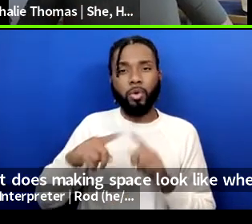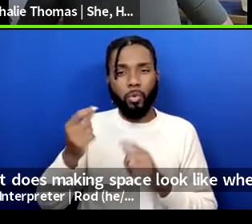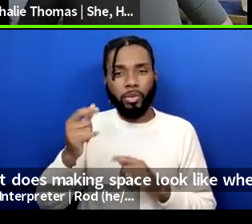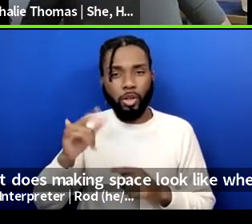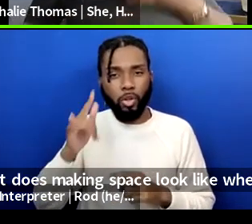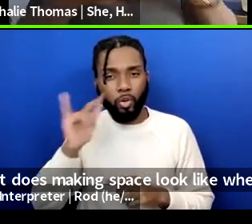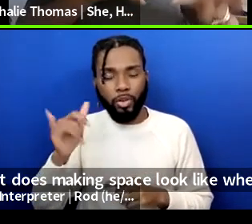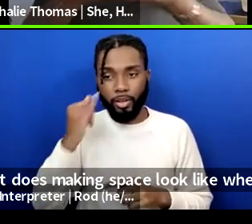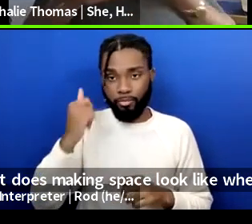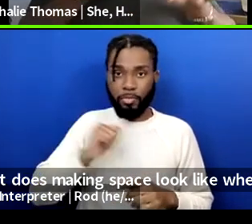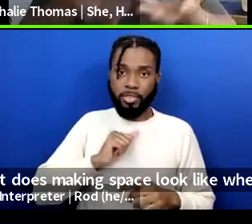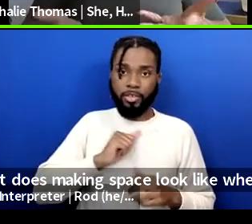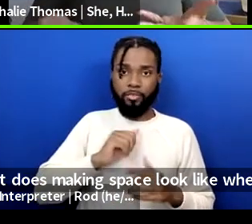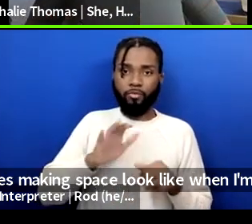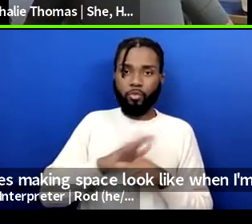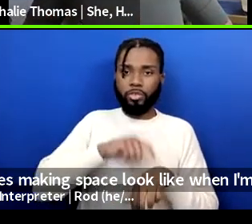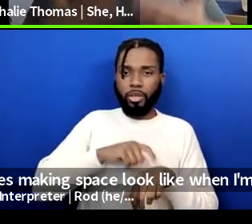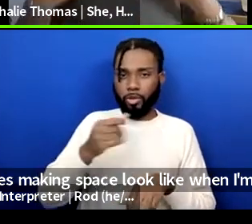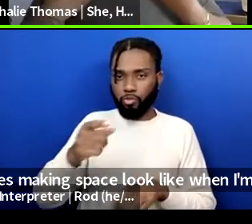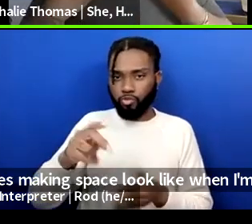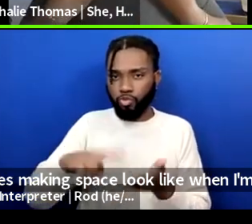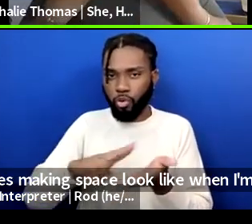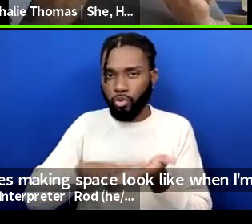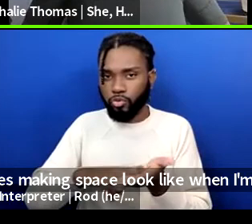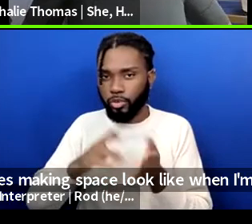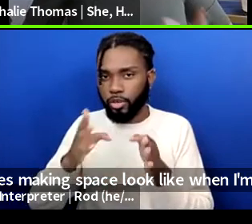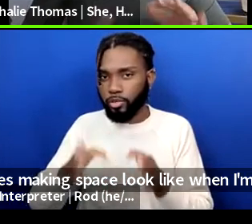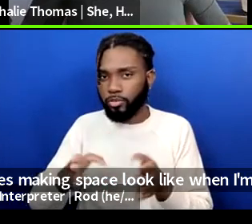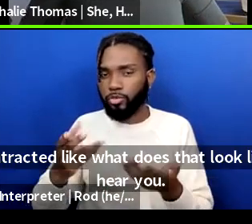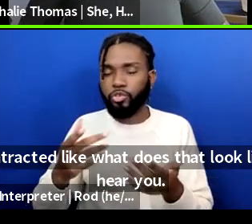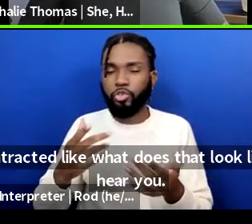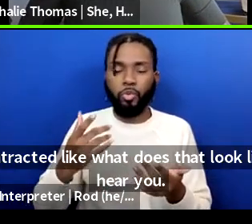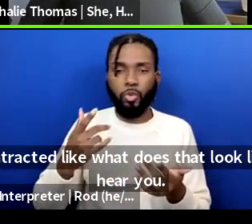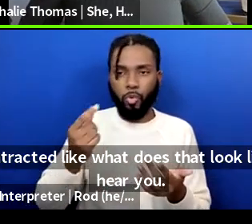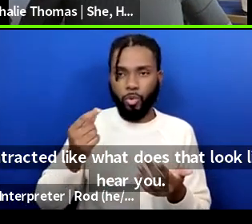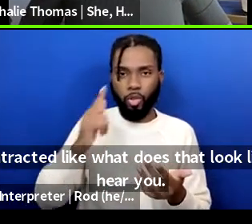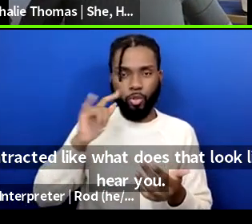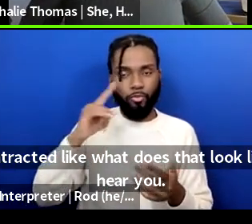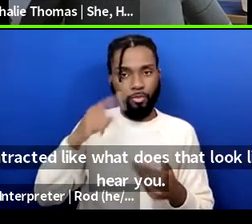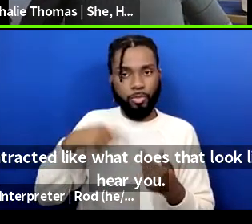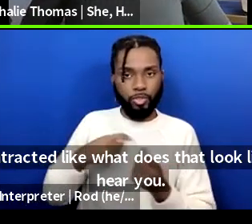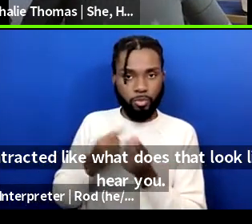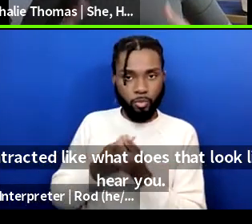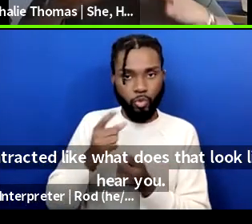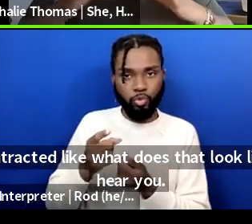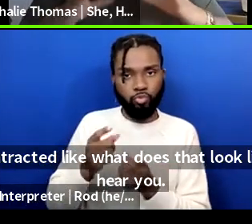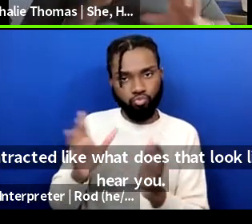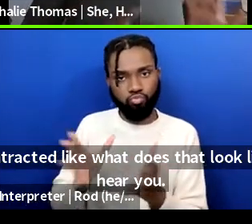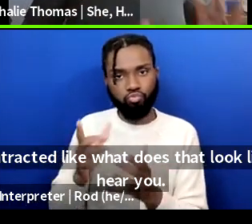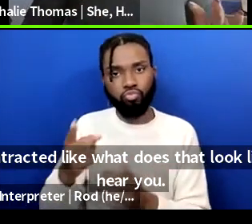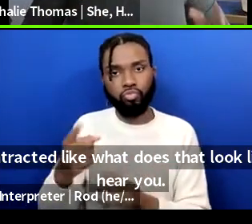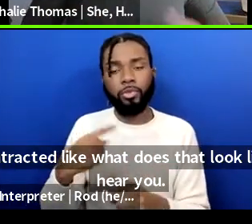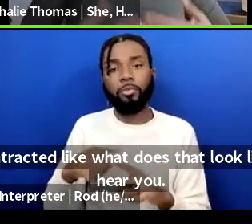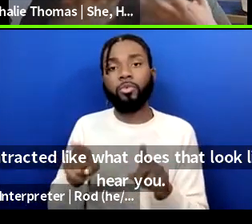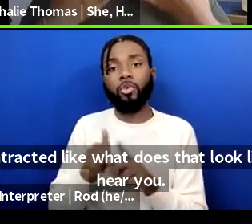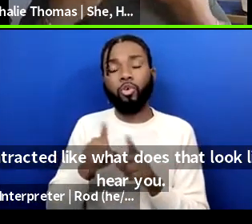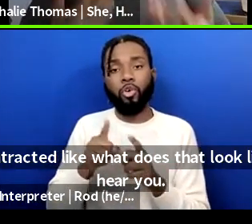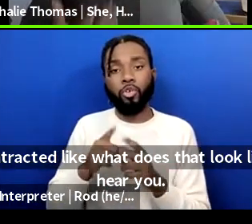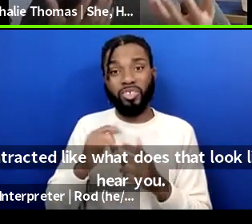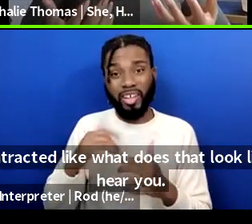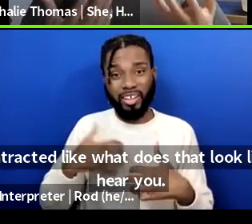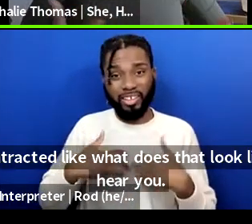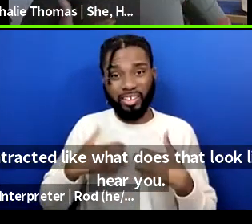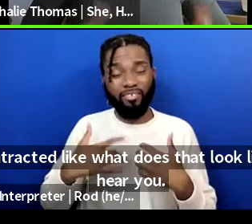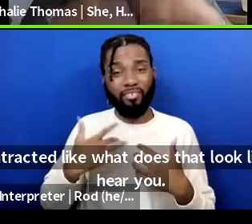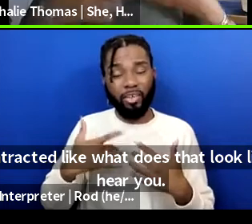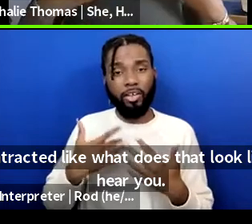you're contracted? Like, what does that look like? So I can hear you, hold you, support you, and then move through the feeling to then begin